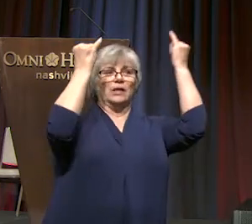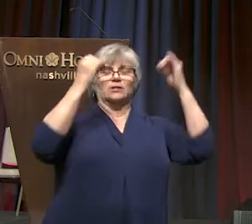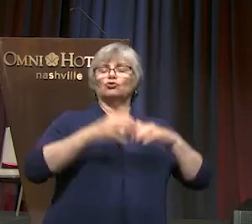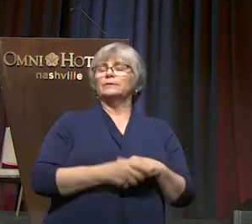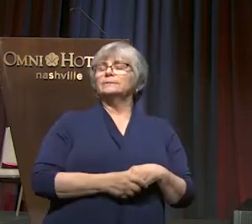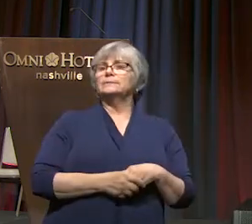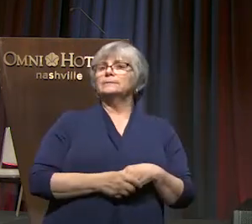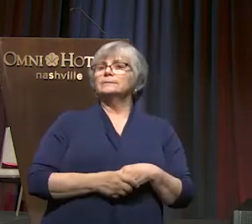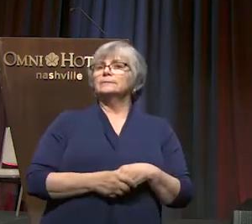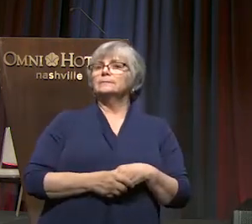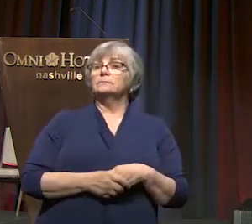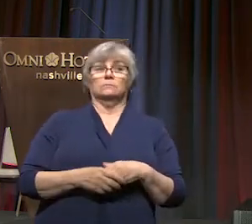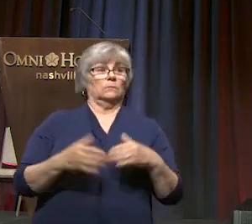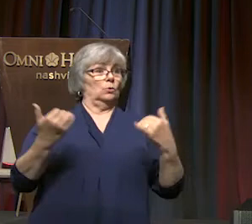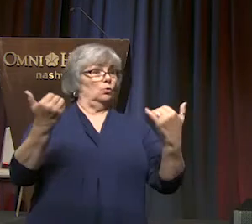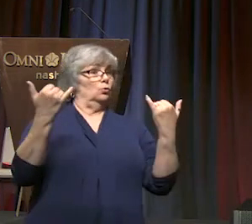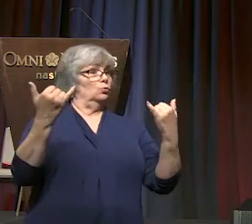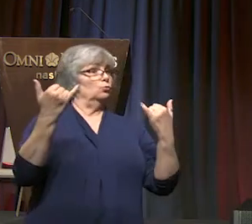He's calling us today